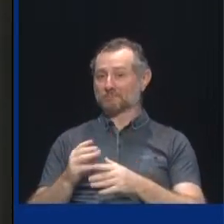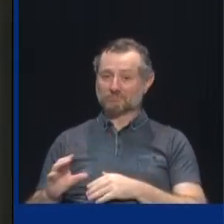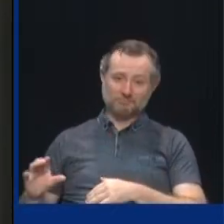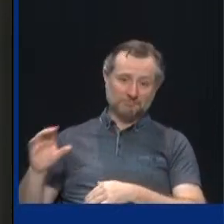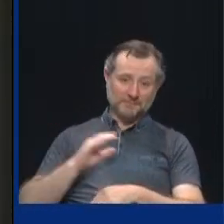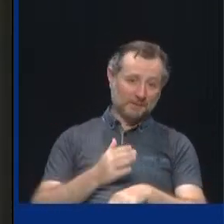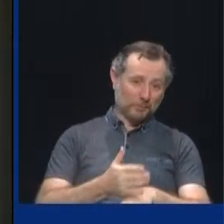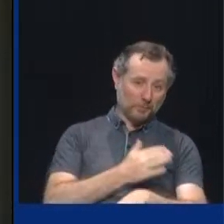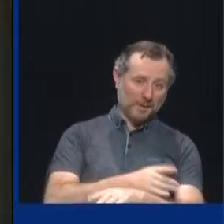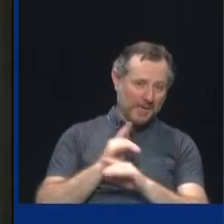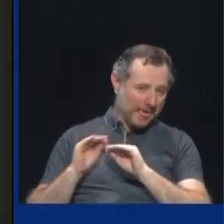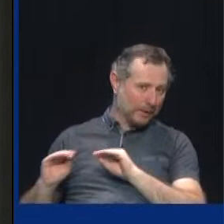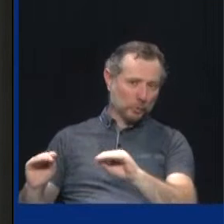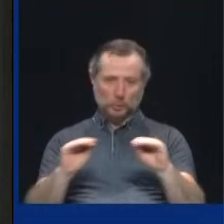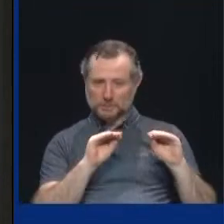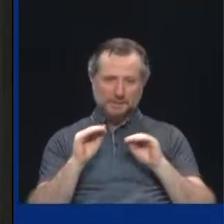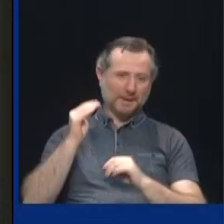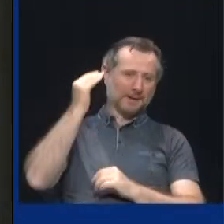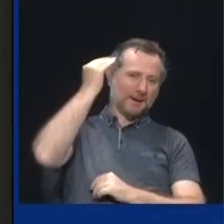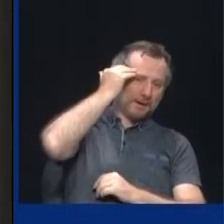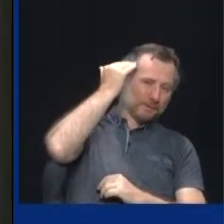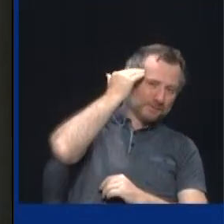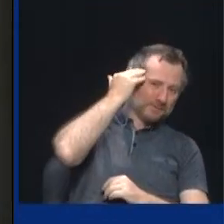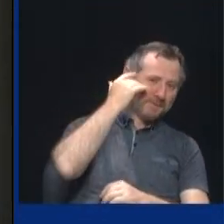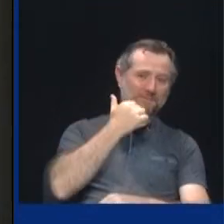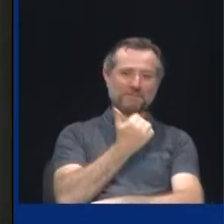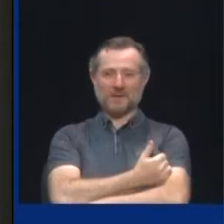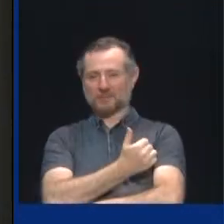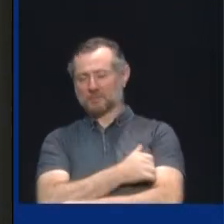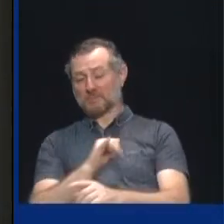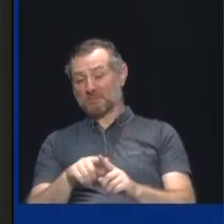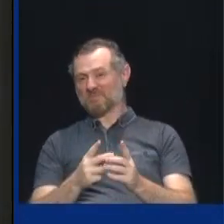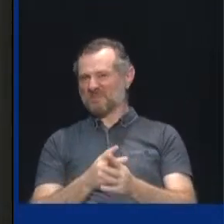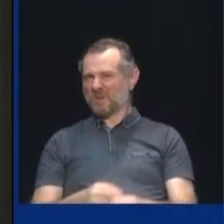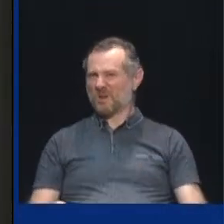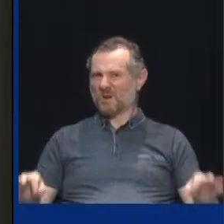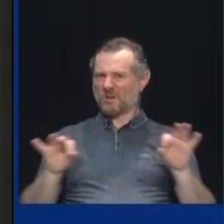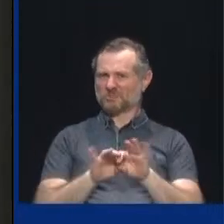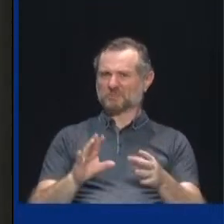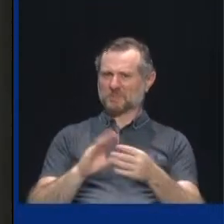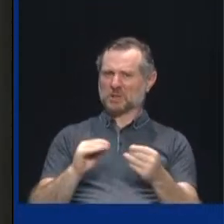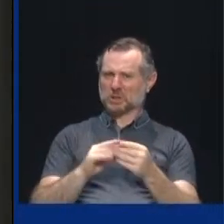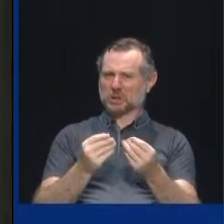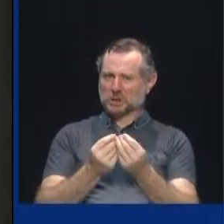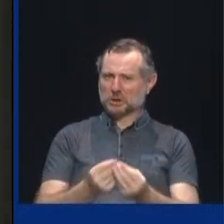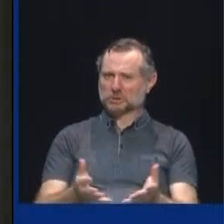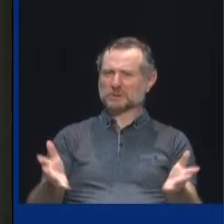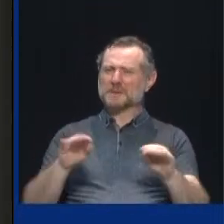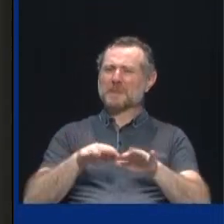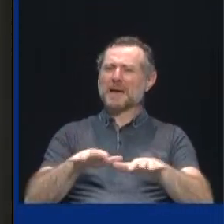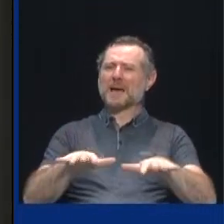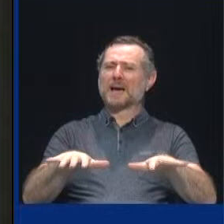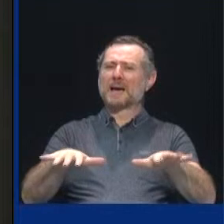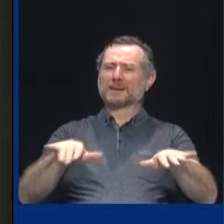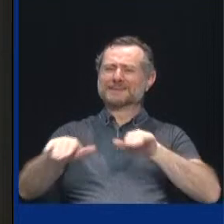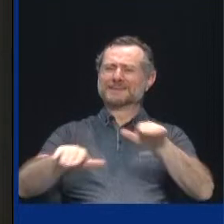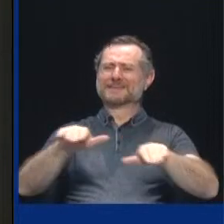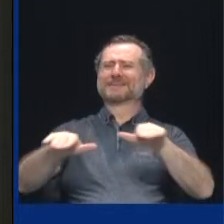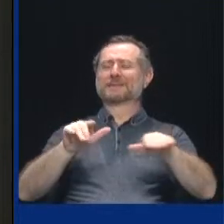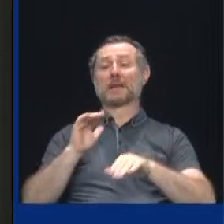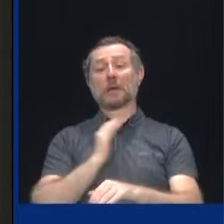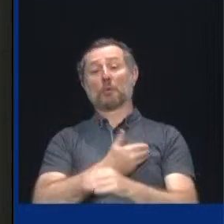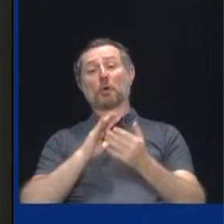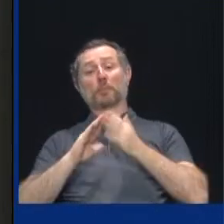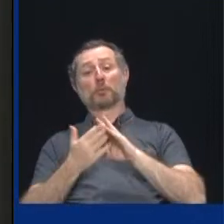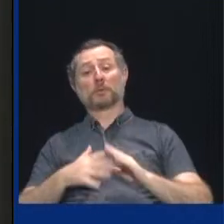is vital. We need to spread the word. And our communities, our staff, and our members are